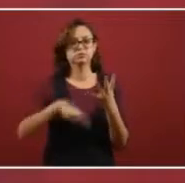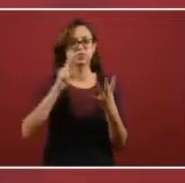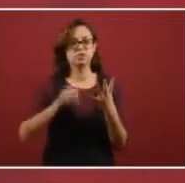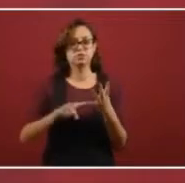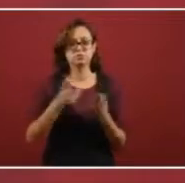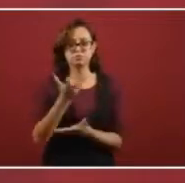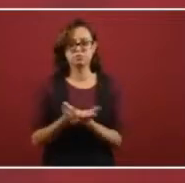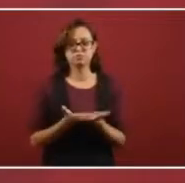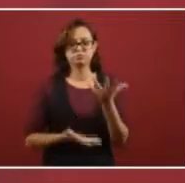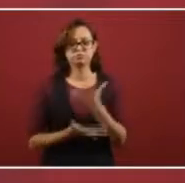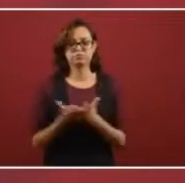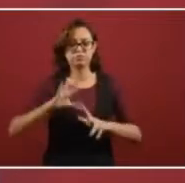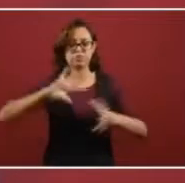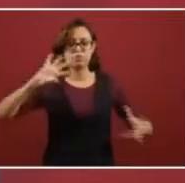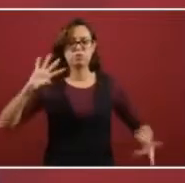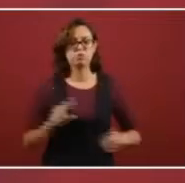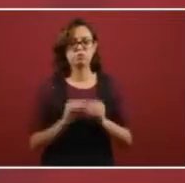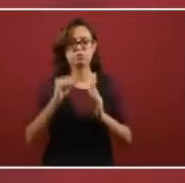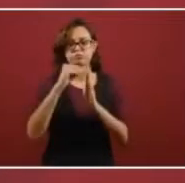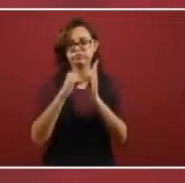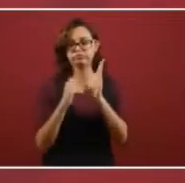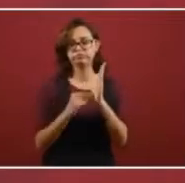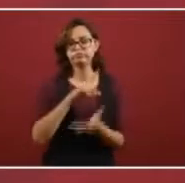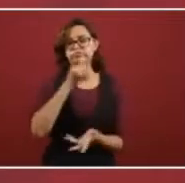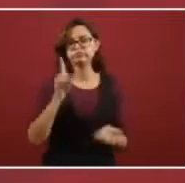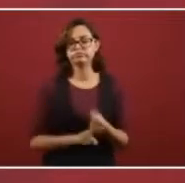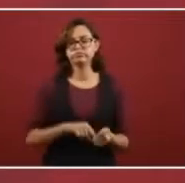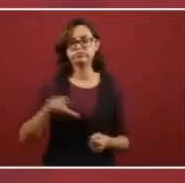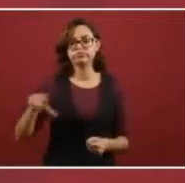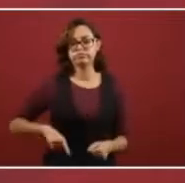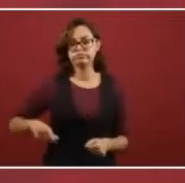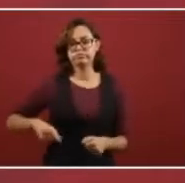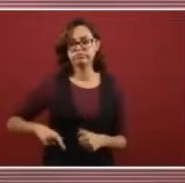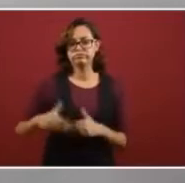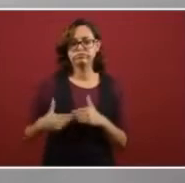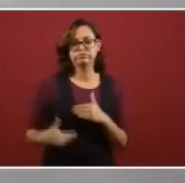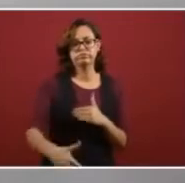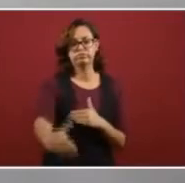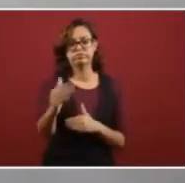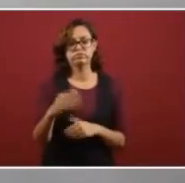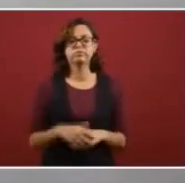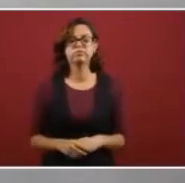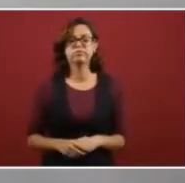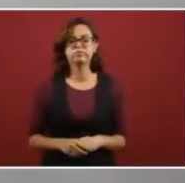conceptual of our actions of as government,